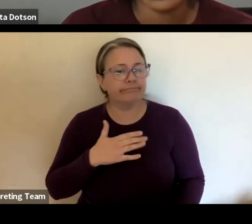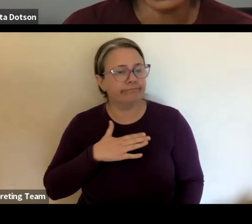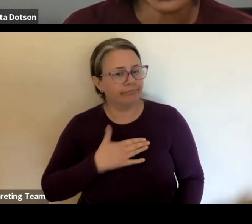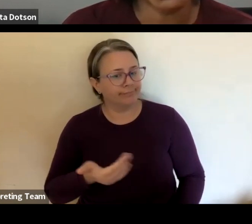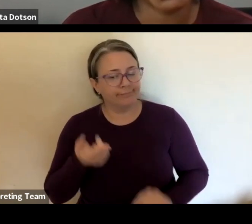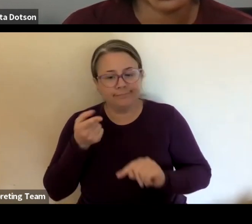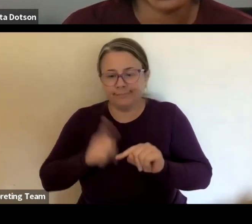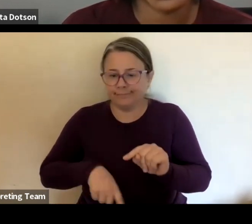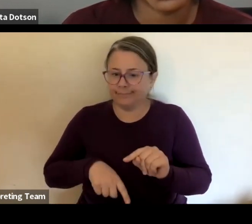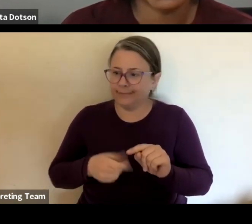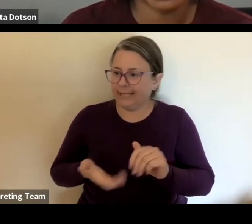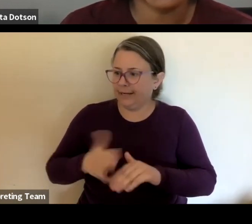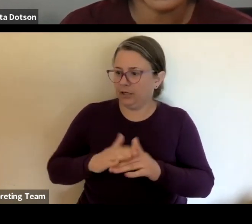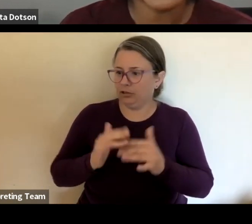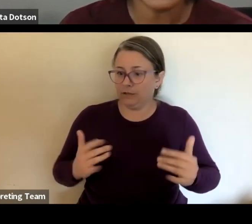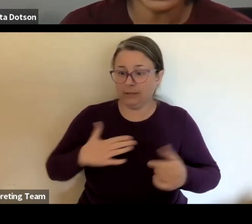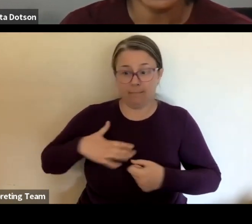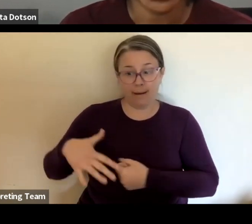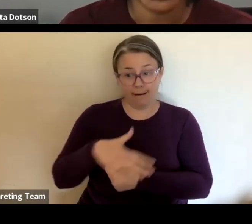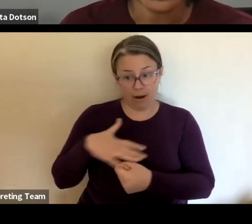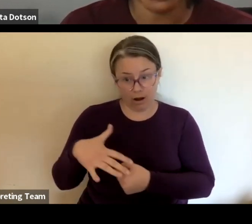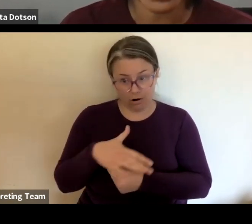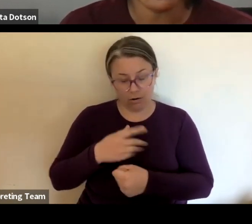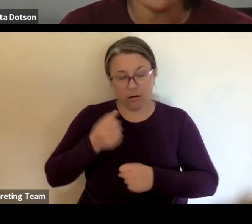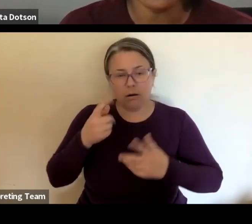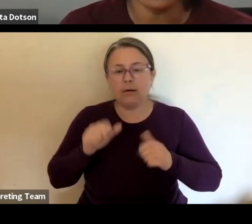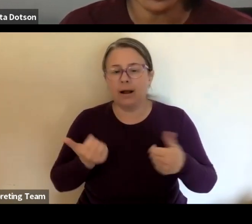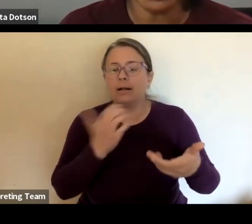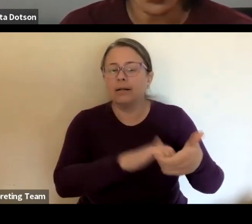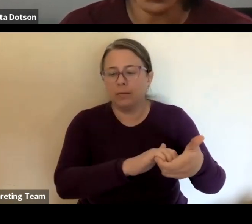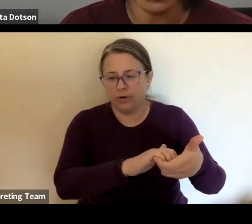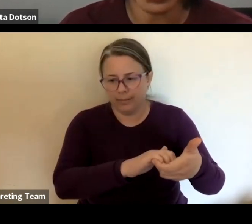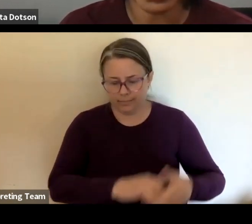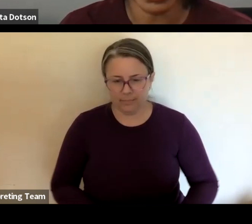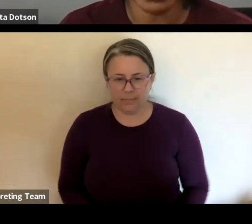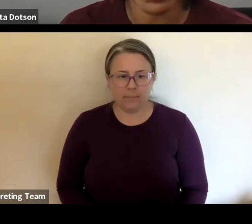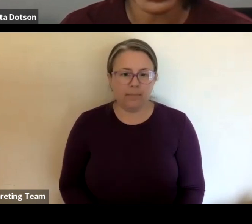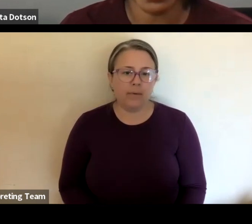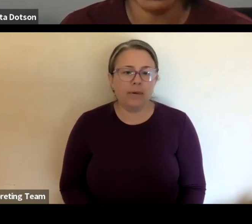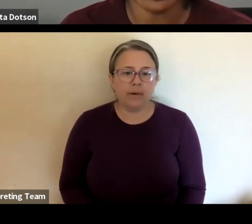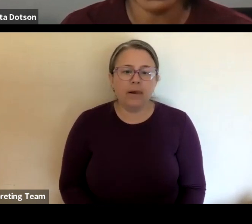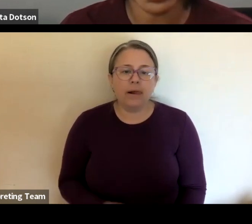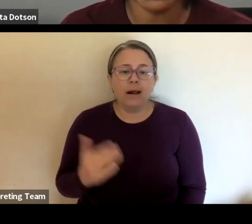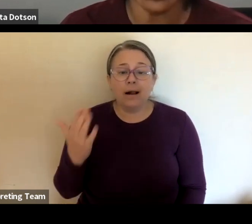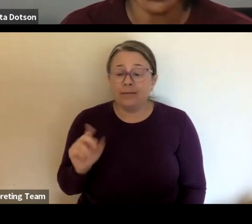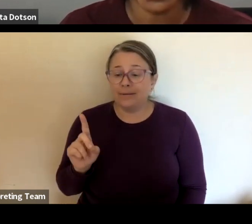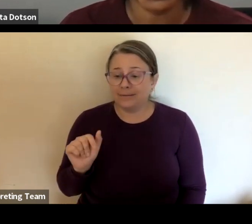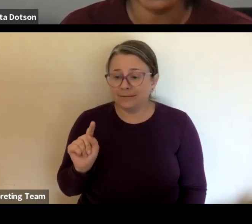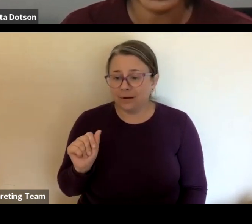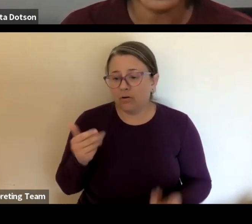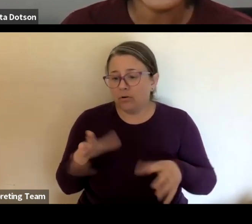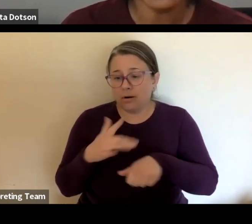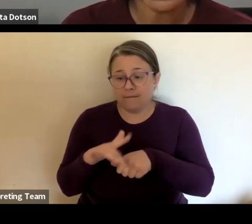happen. We can also make better use of data that already exists. So I mentioned earlier that